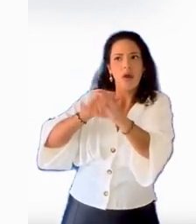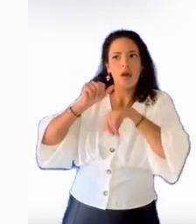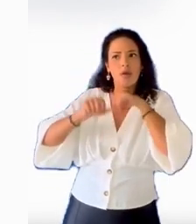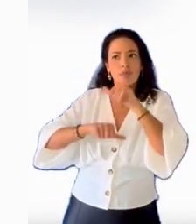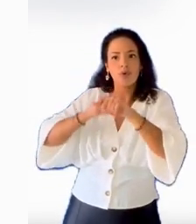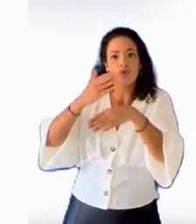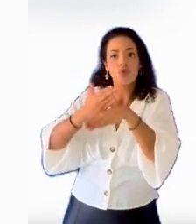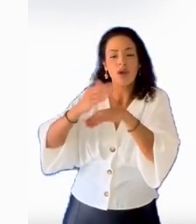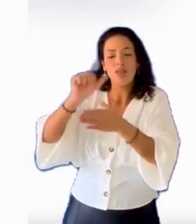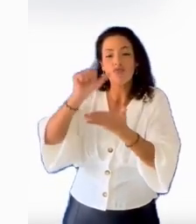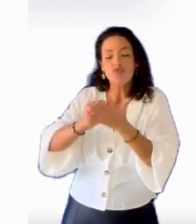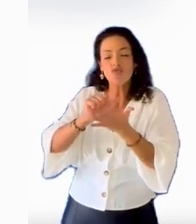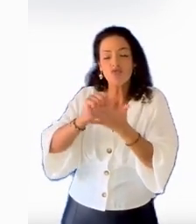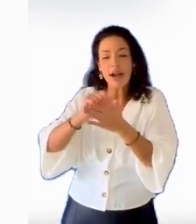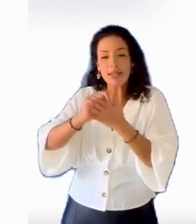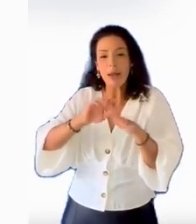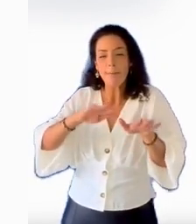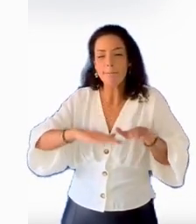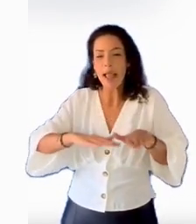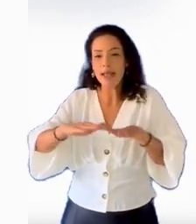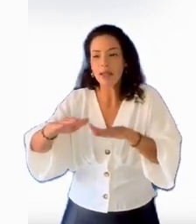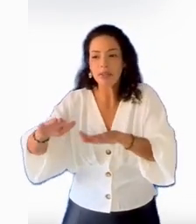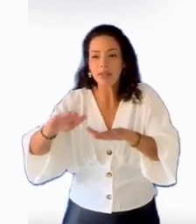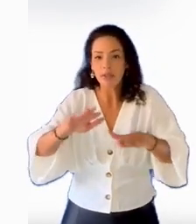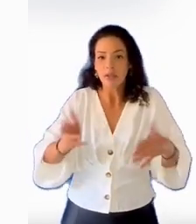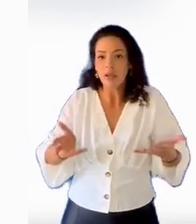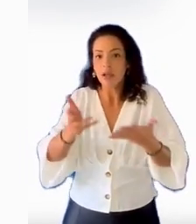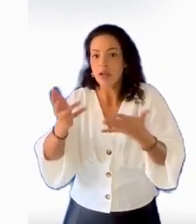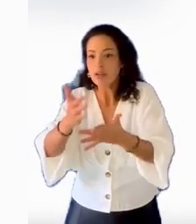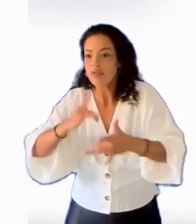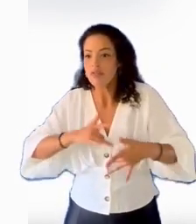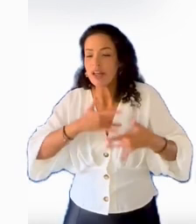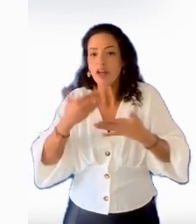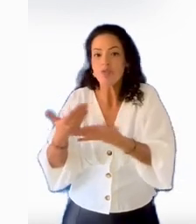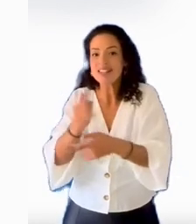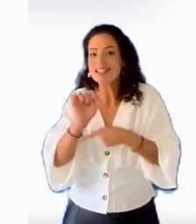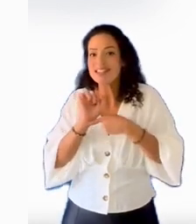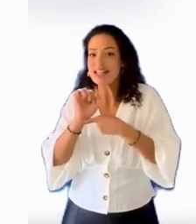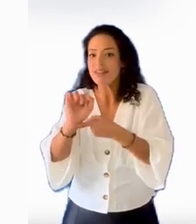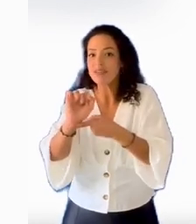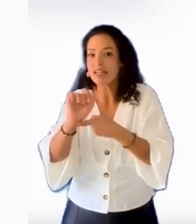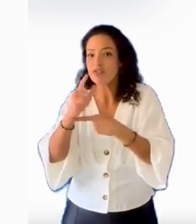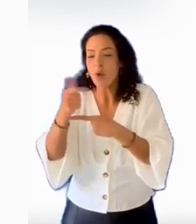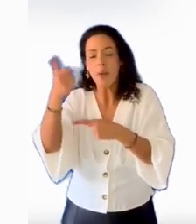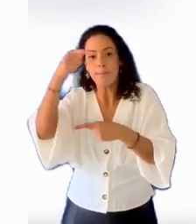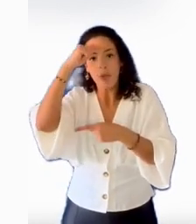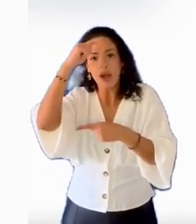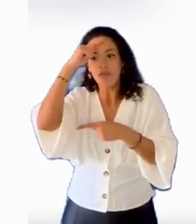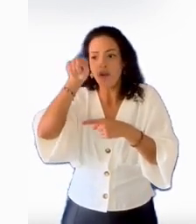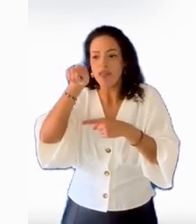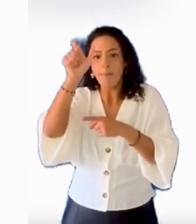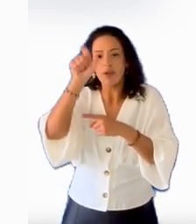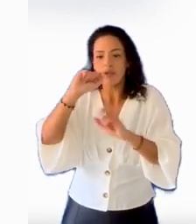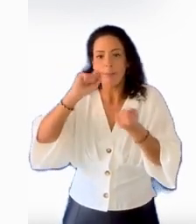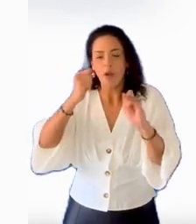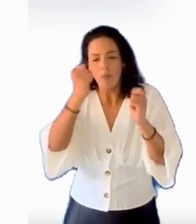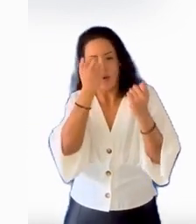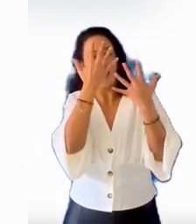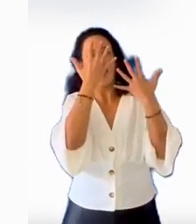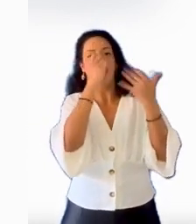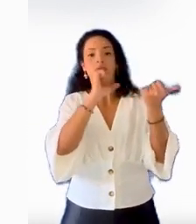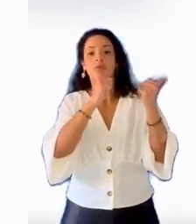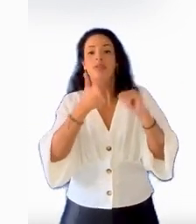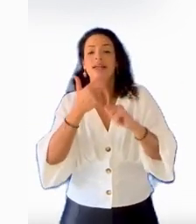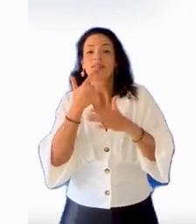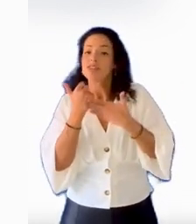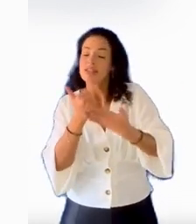work at the right pace and promote a sense of safety by being mindful of the potential for overwhelm. Perhaps more importantly, this next suggested